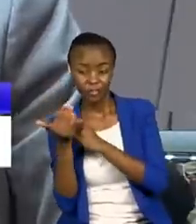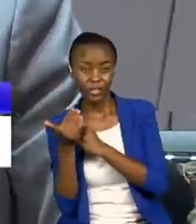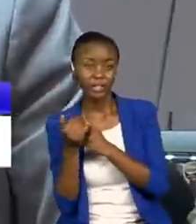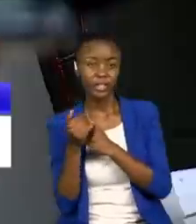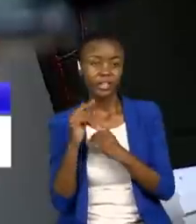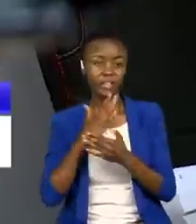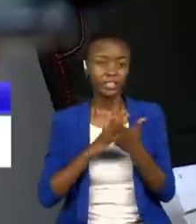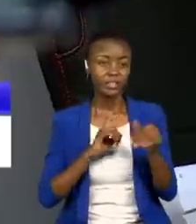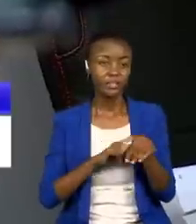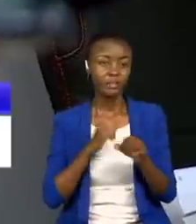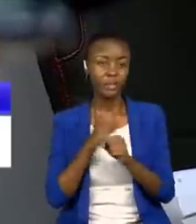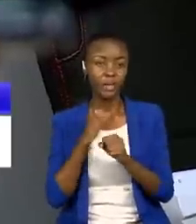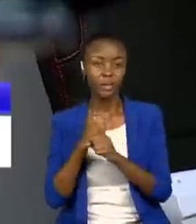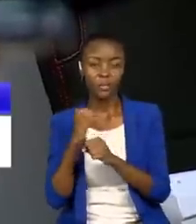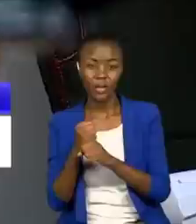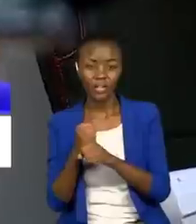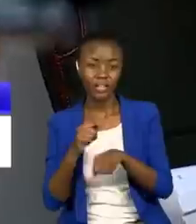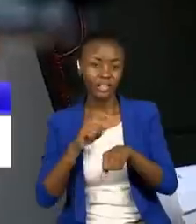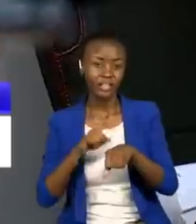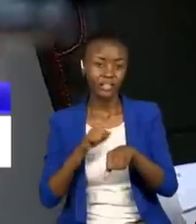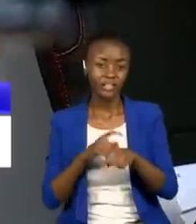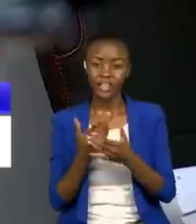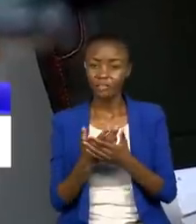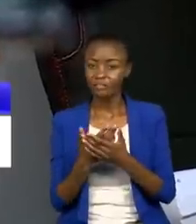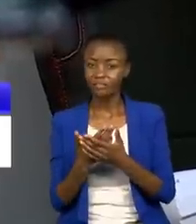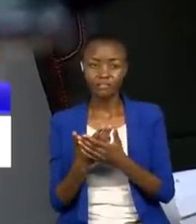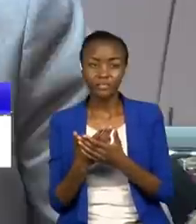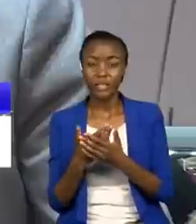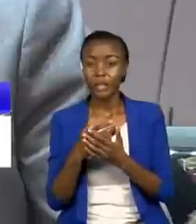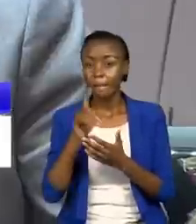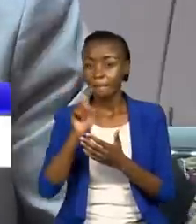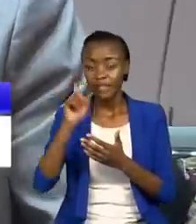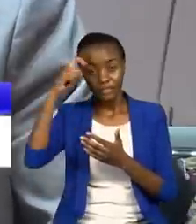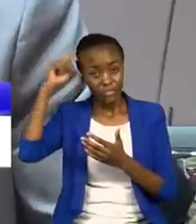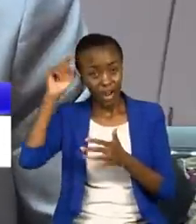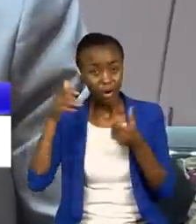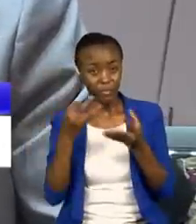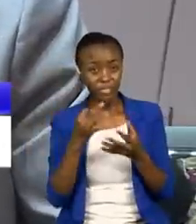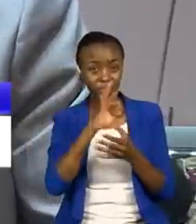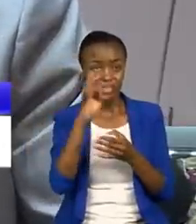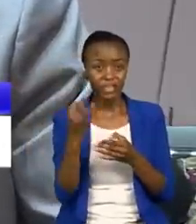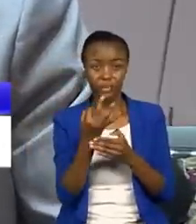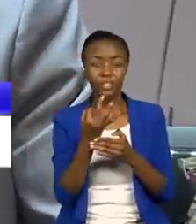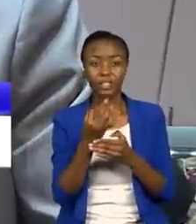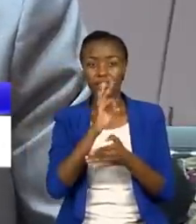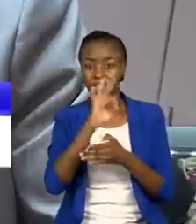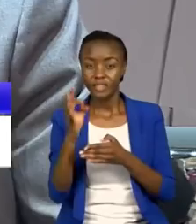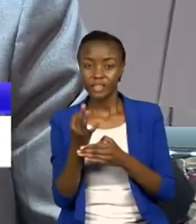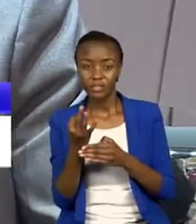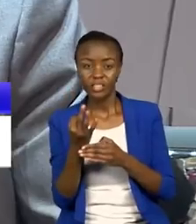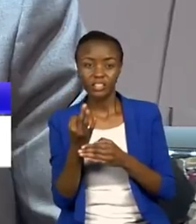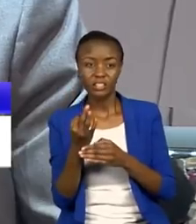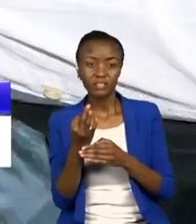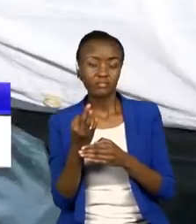work till curfew time. What's your pricing plan? 3,000 for a haircut, even way before this car